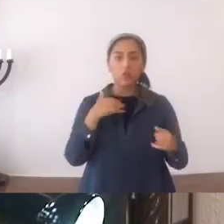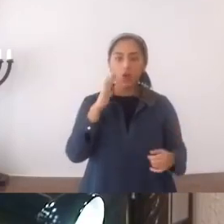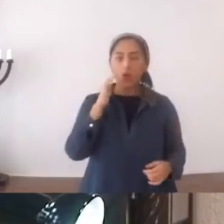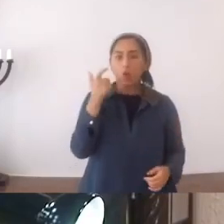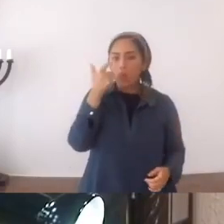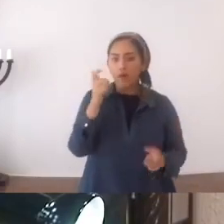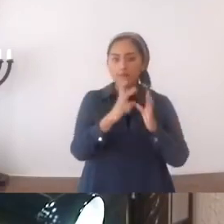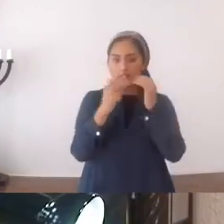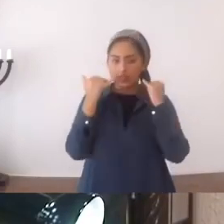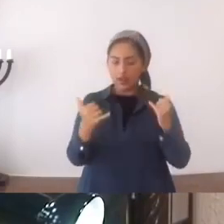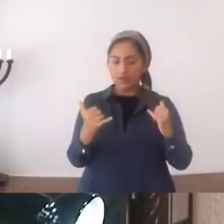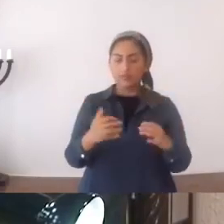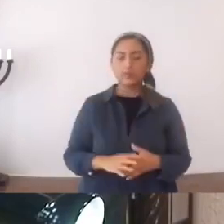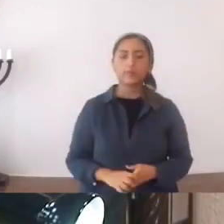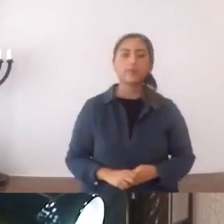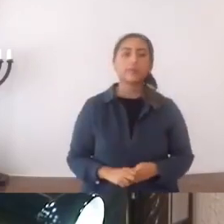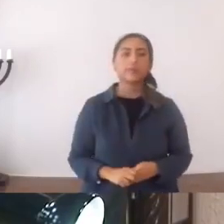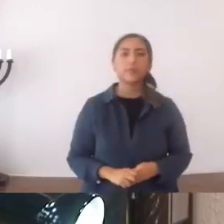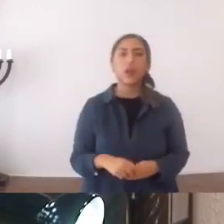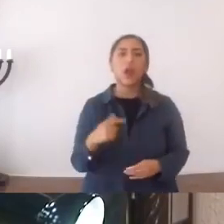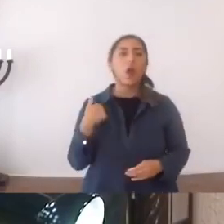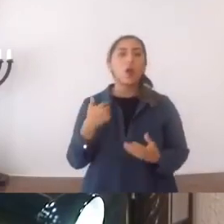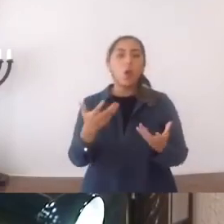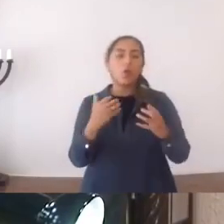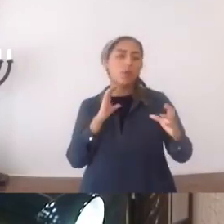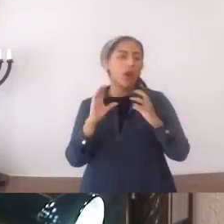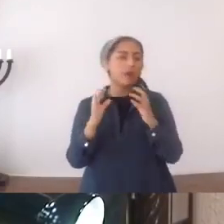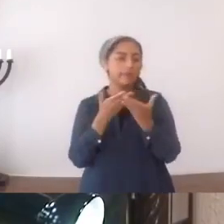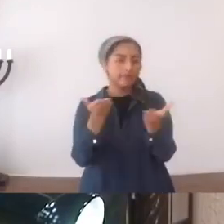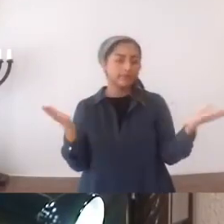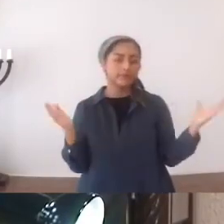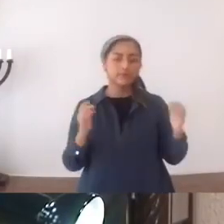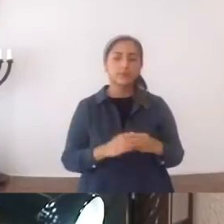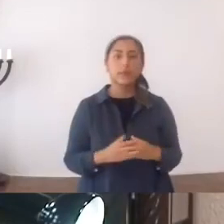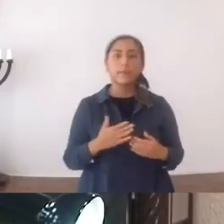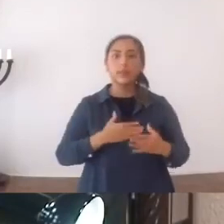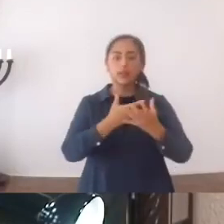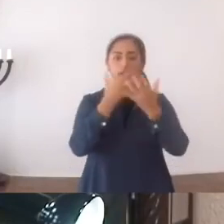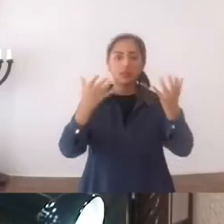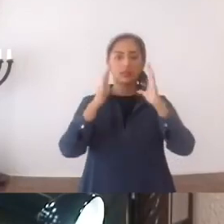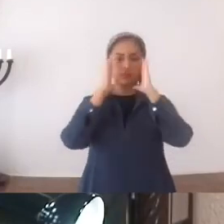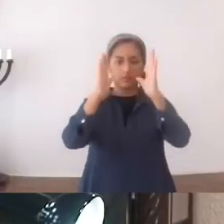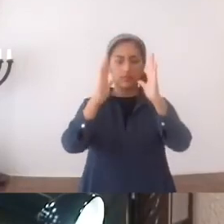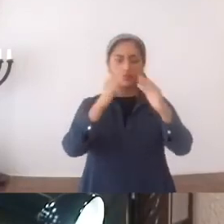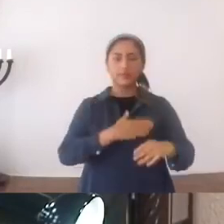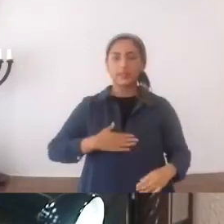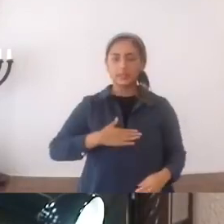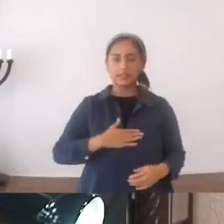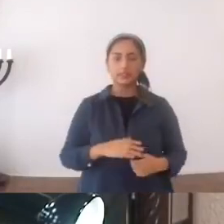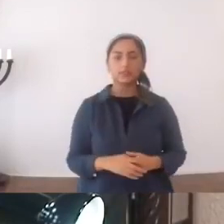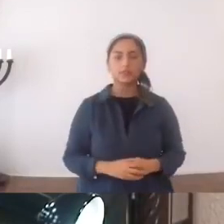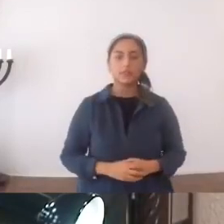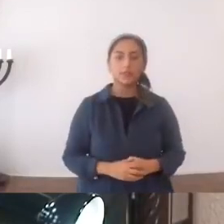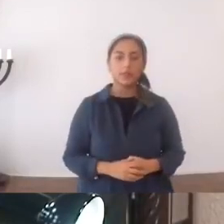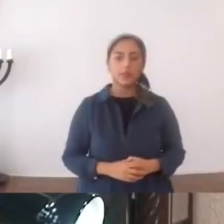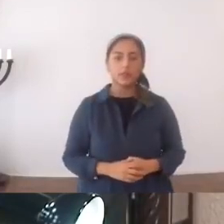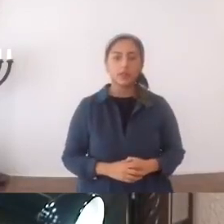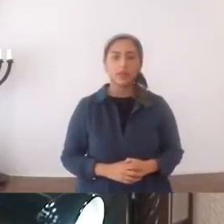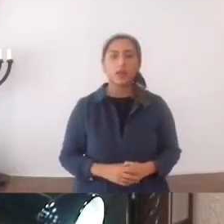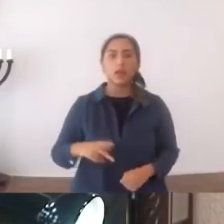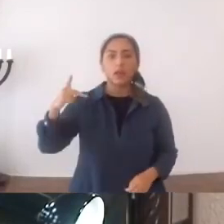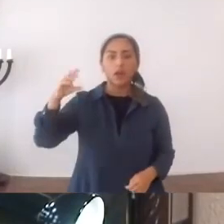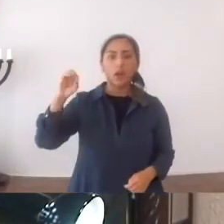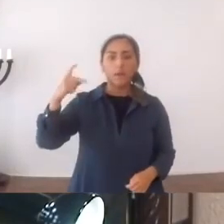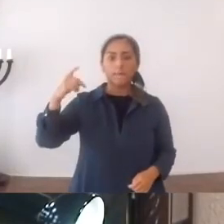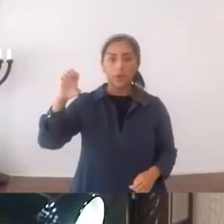Torah. Vamos a pasar a ver los videos. We're going to see the videos, Tan solo quiero comentar esto. and I just want to say Pongan mucha this. atención, por Pay a lot favor. of